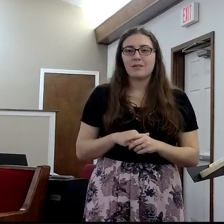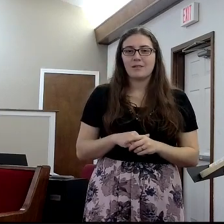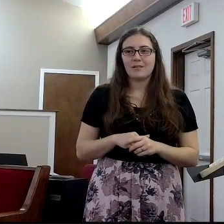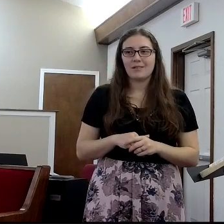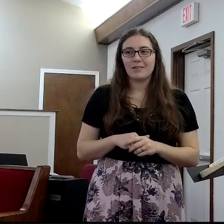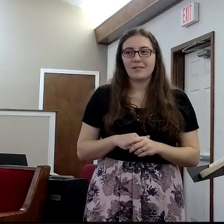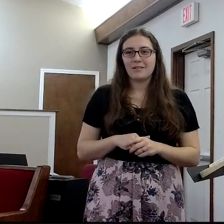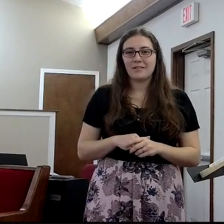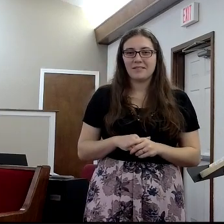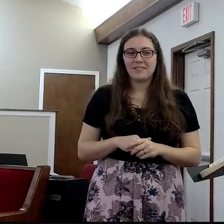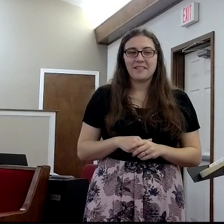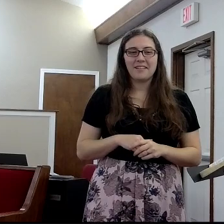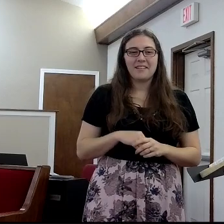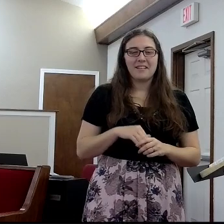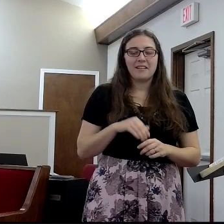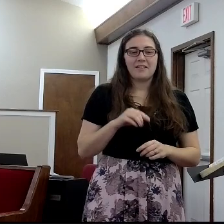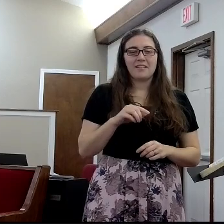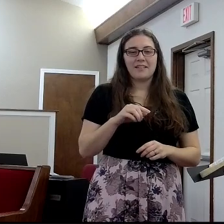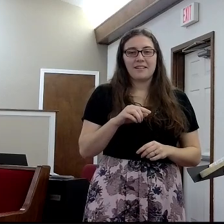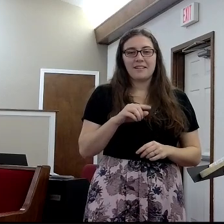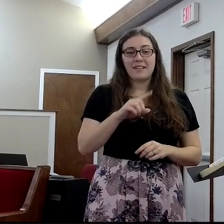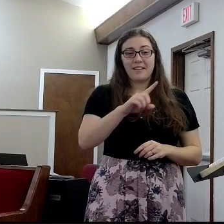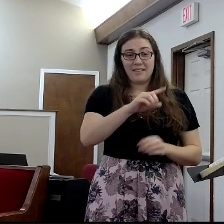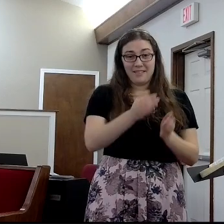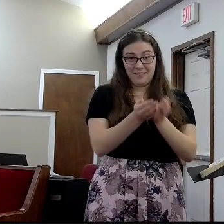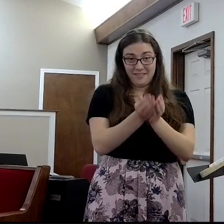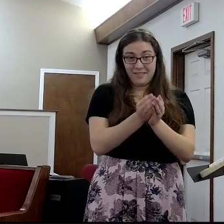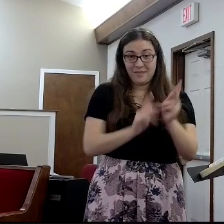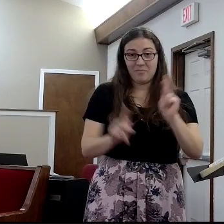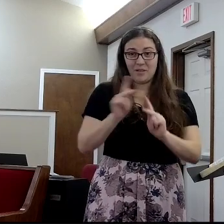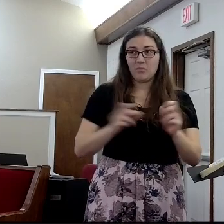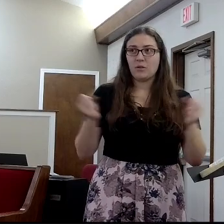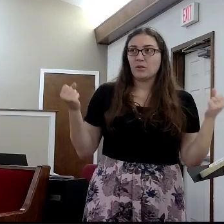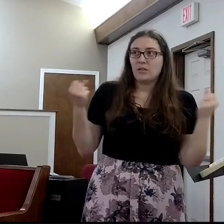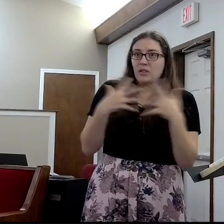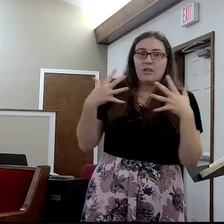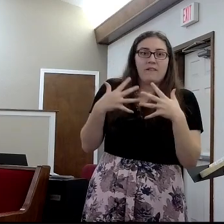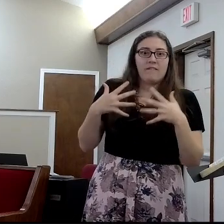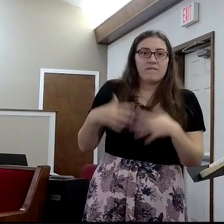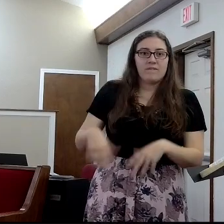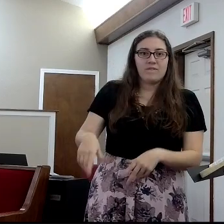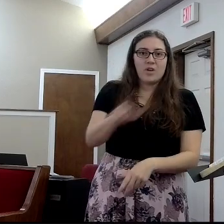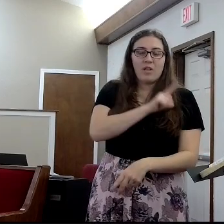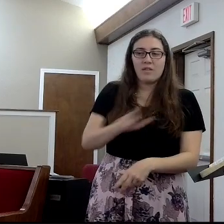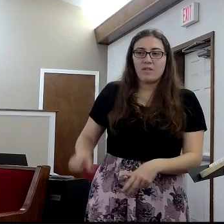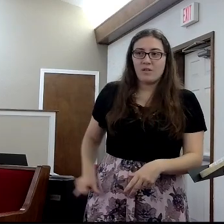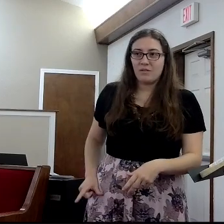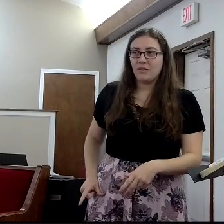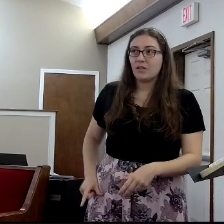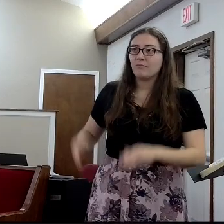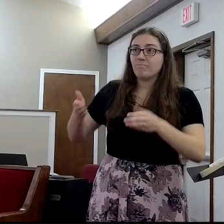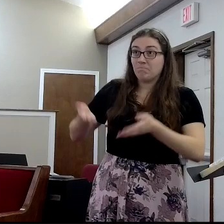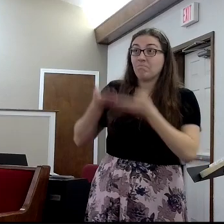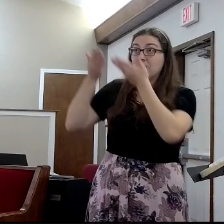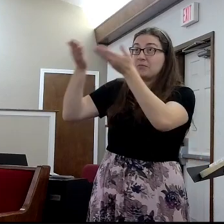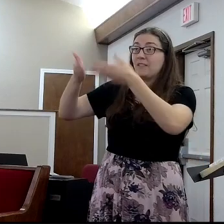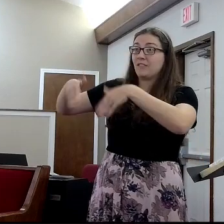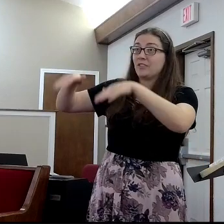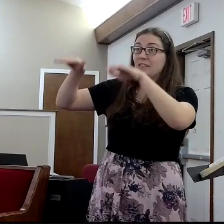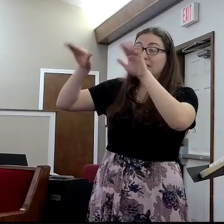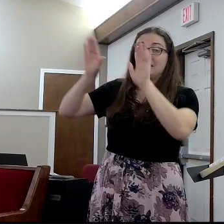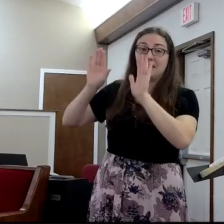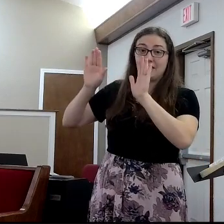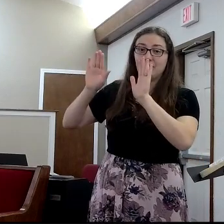will. But this is what we should expect of someone that just came to Christ. It says, the men feared the Lord